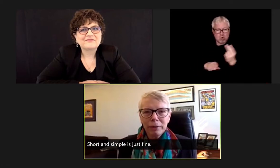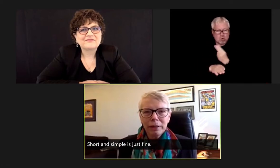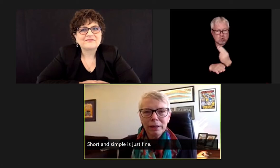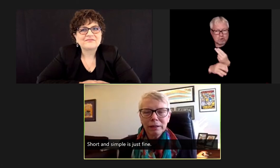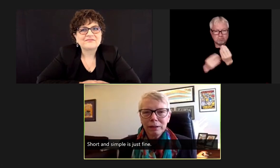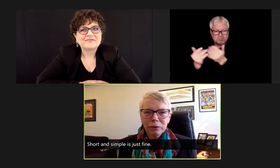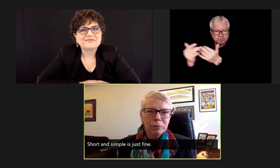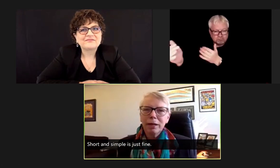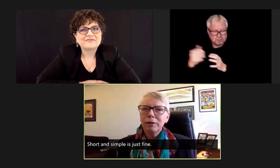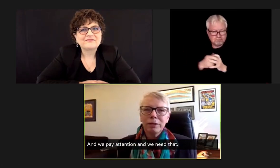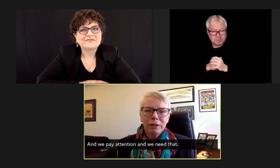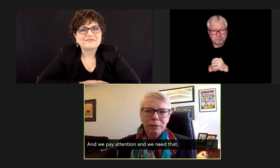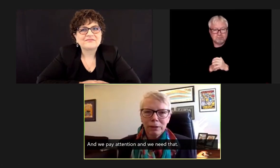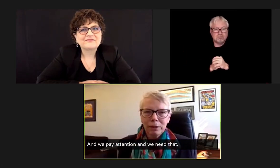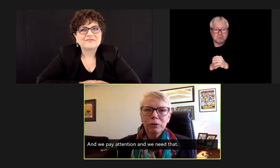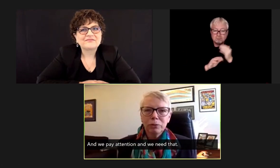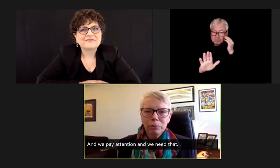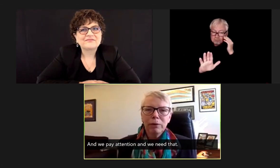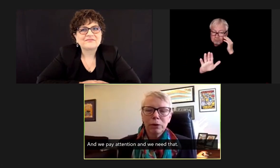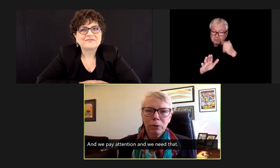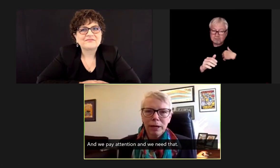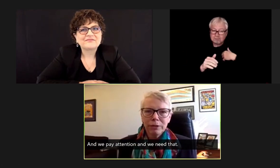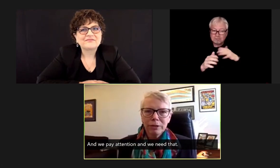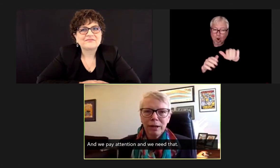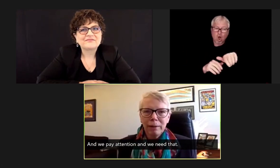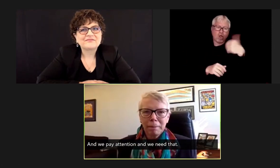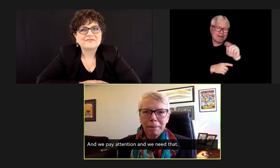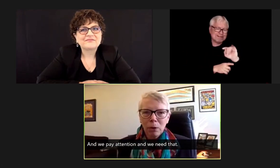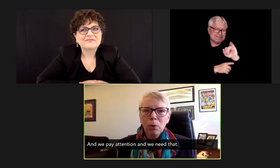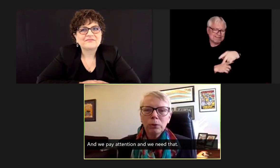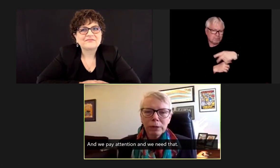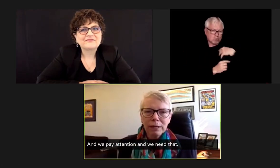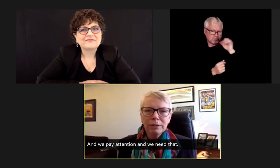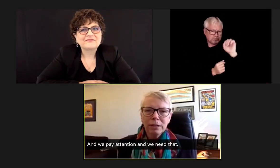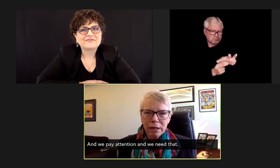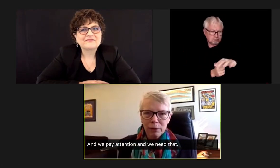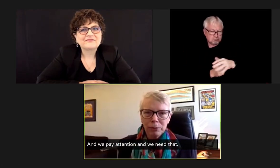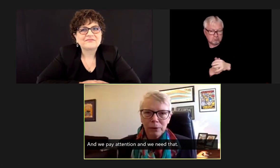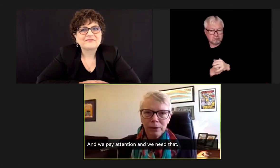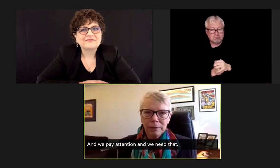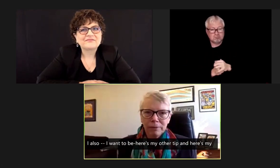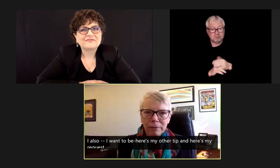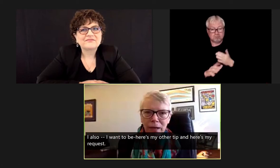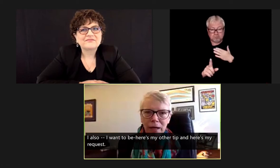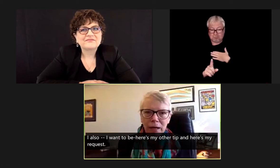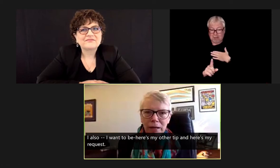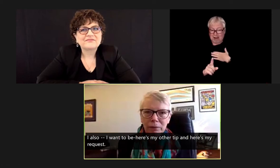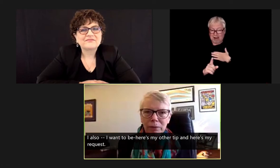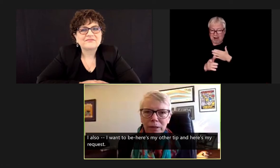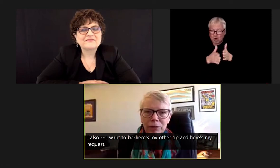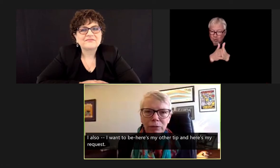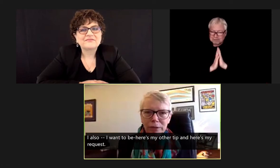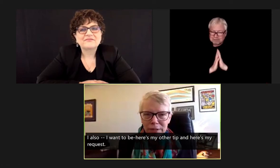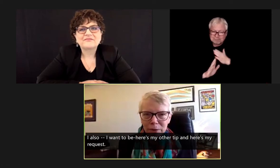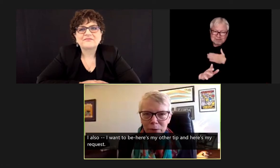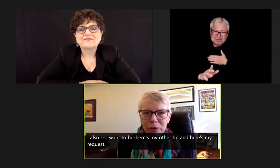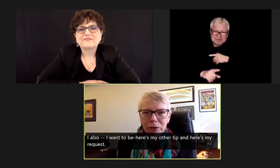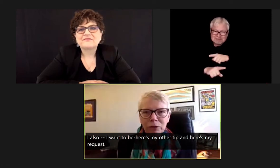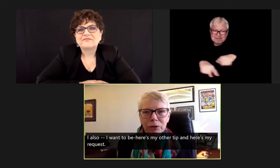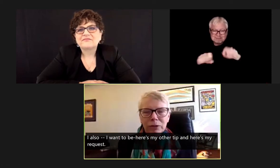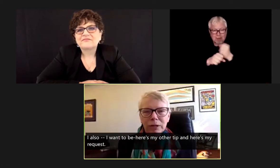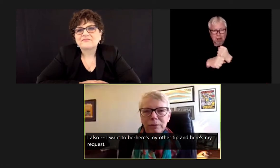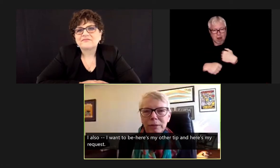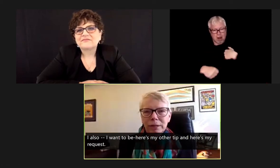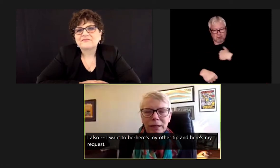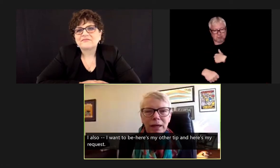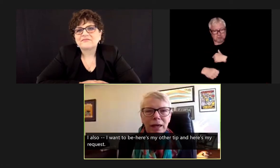want to be, here's my other tip and here's my request. Hold us accountable. If we say we're going to